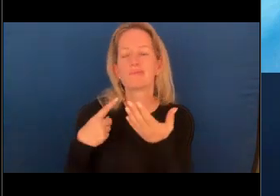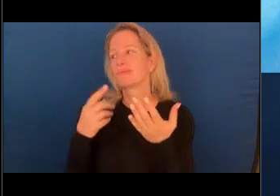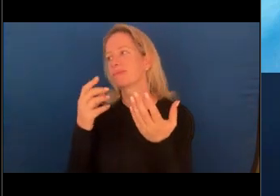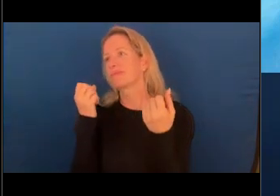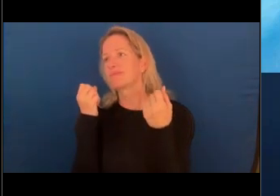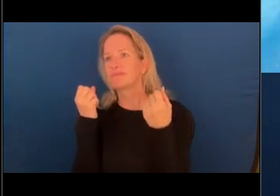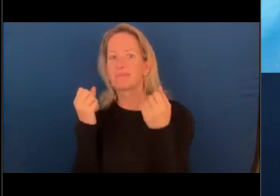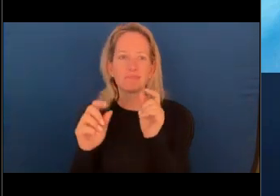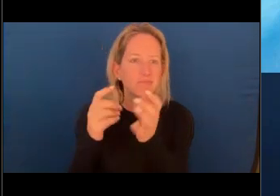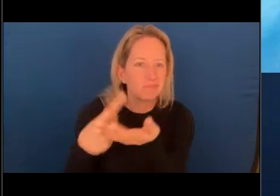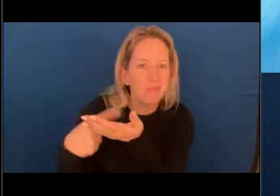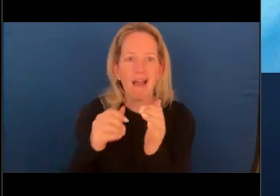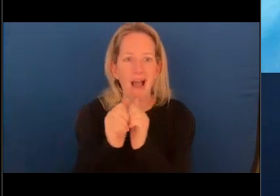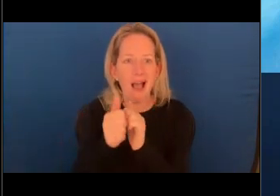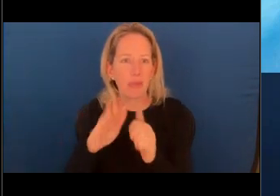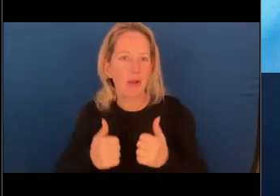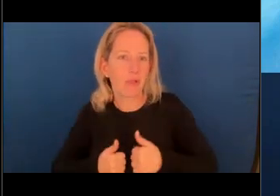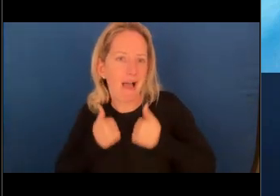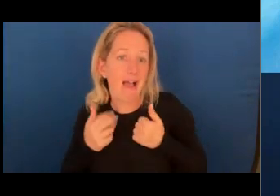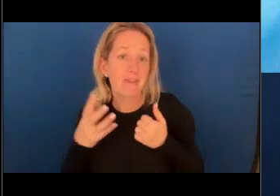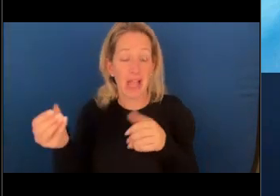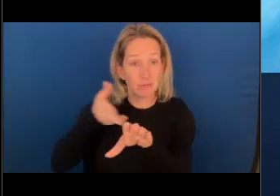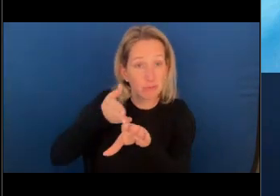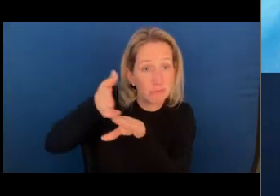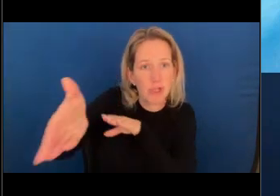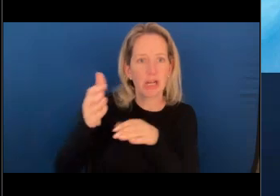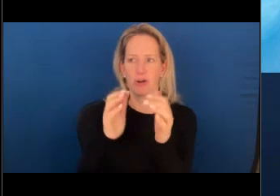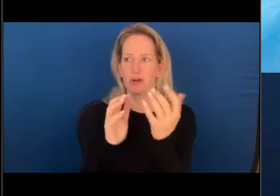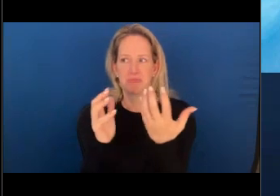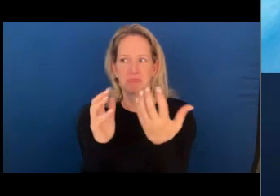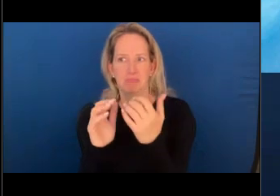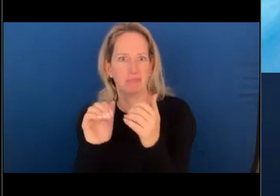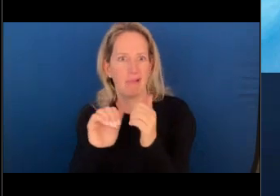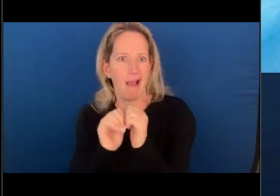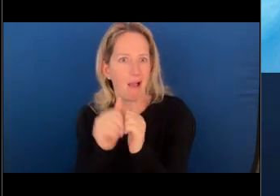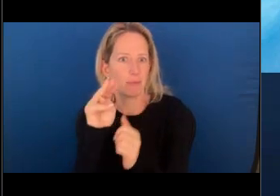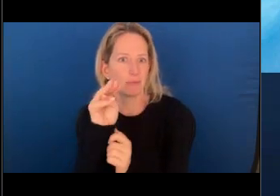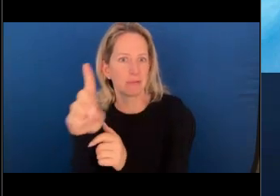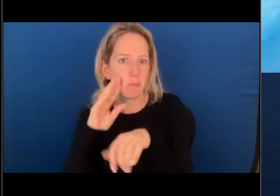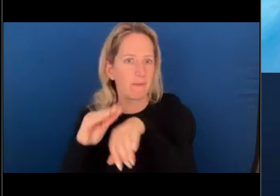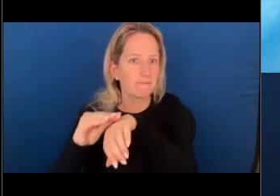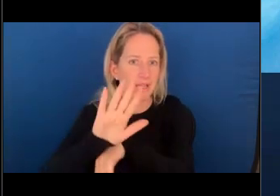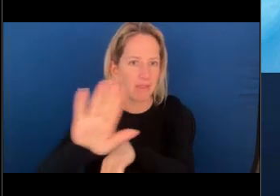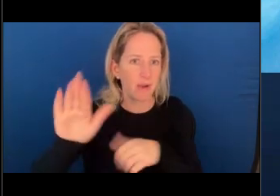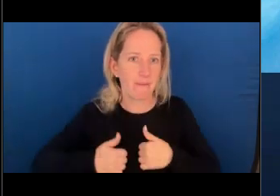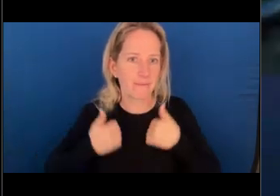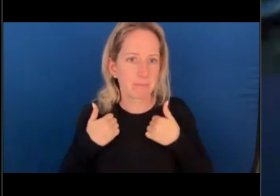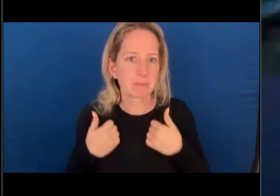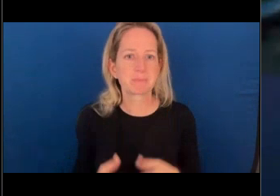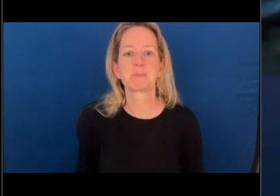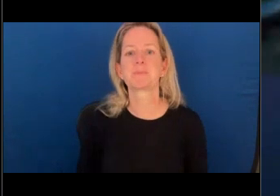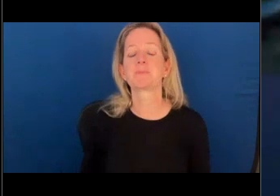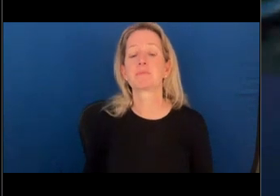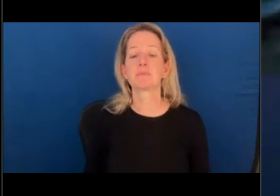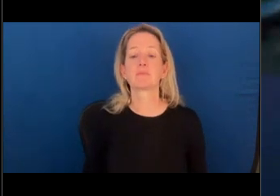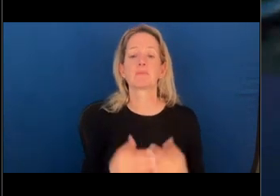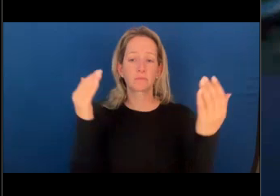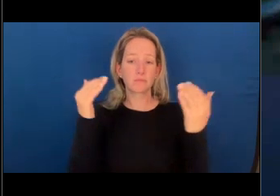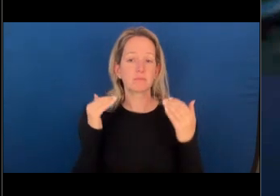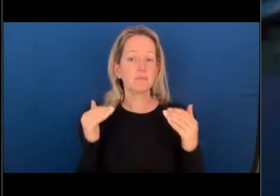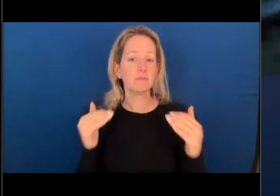people's lives and livelihoods interact with marine debris. Next slide. One of our biggest activities so far has been